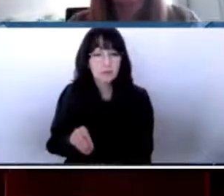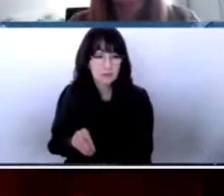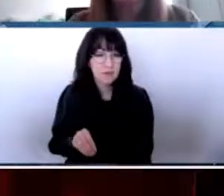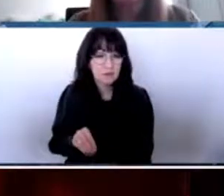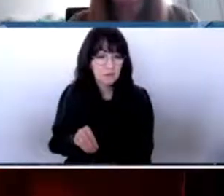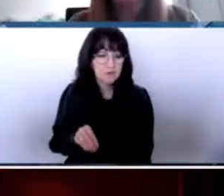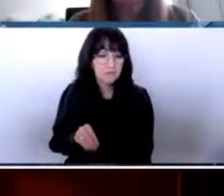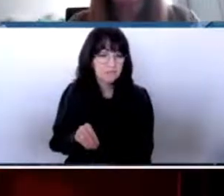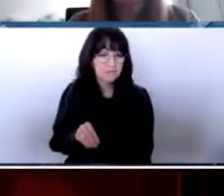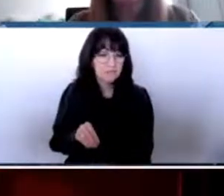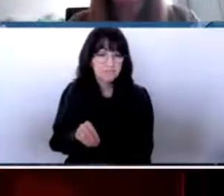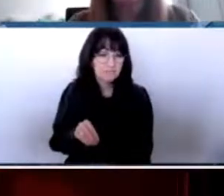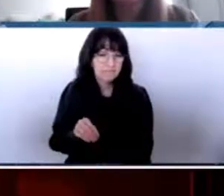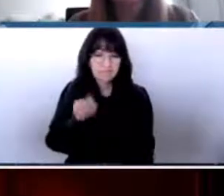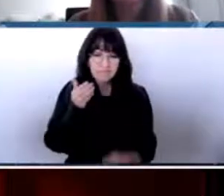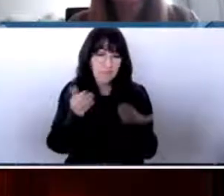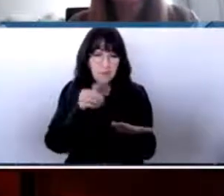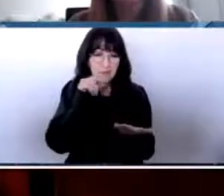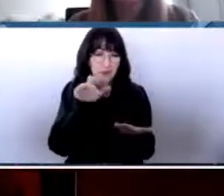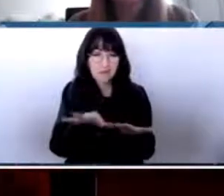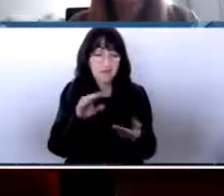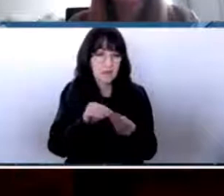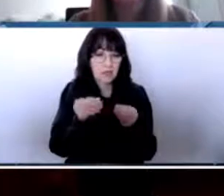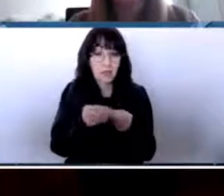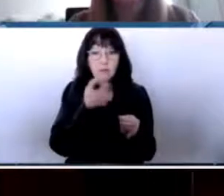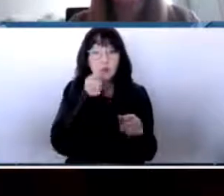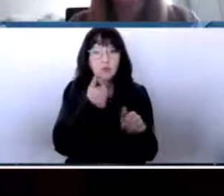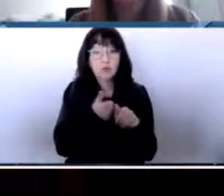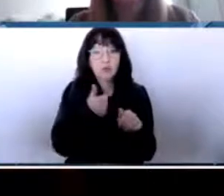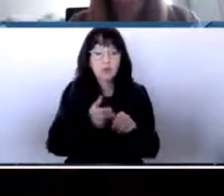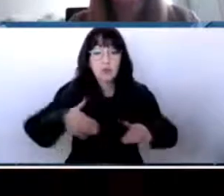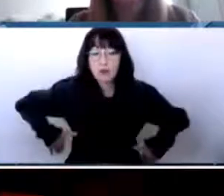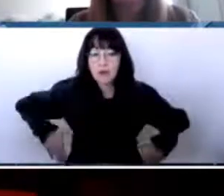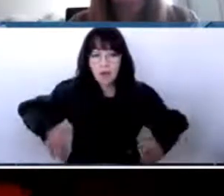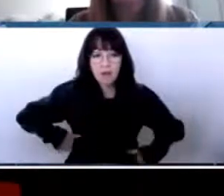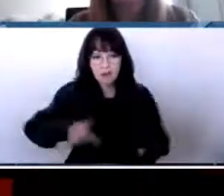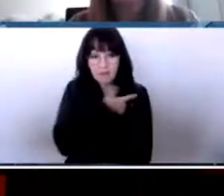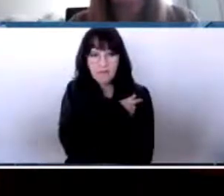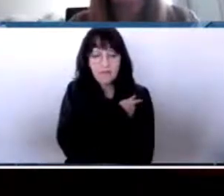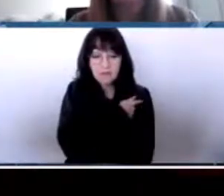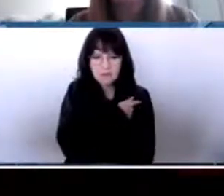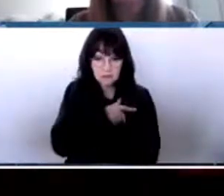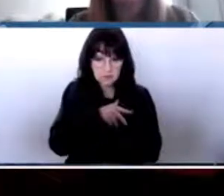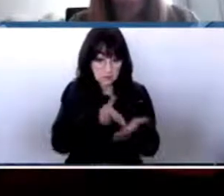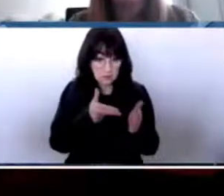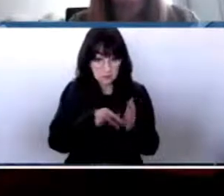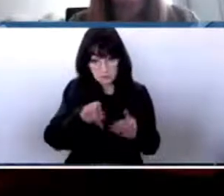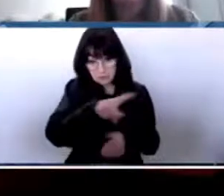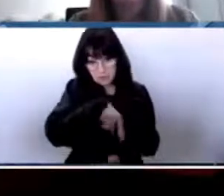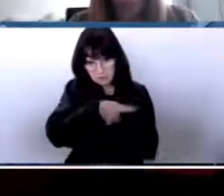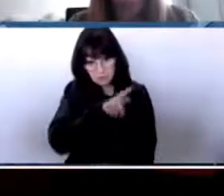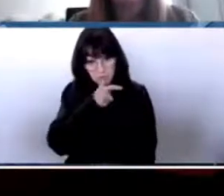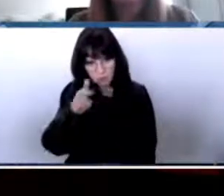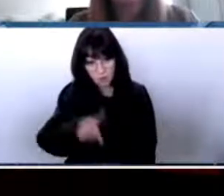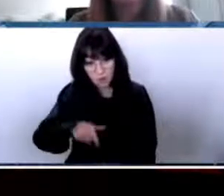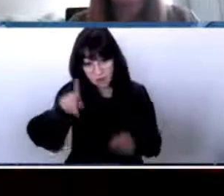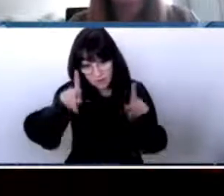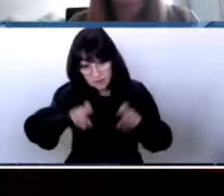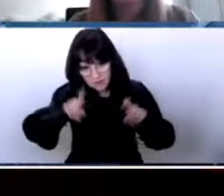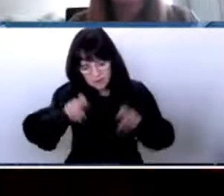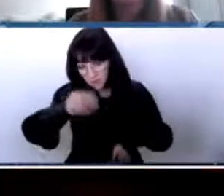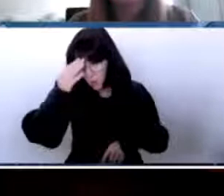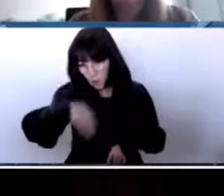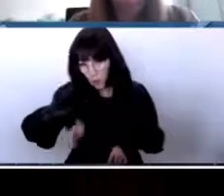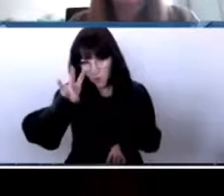maybe not even that number who are not vaccinated. It doesn't mean they may not have to get tested, but we know that